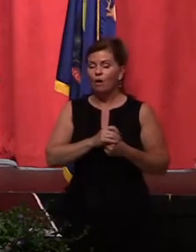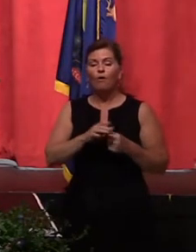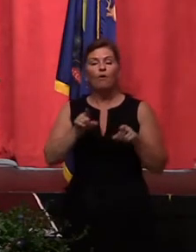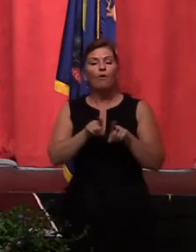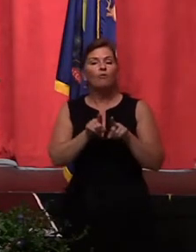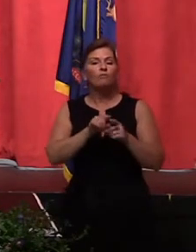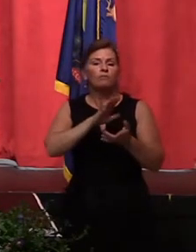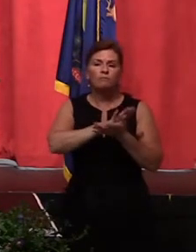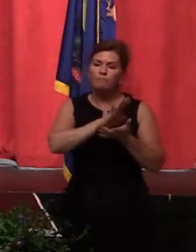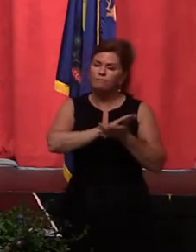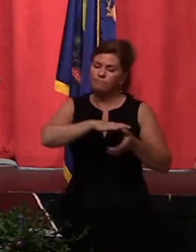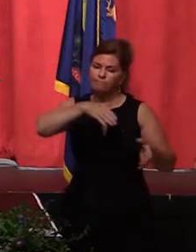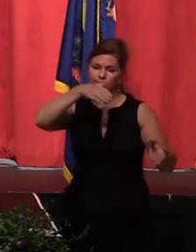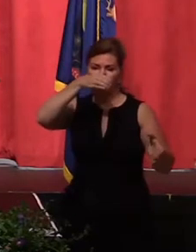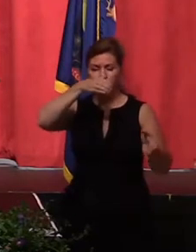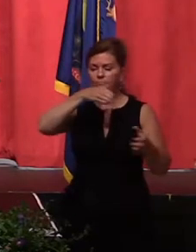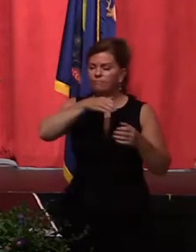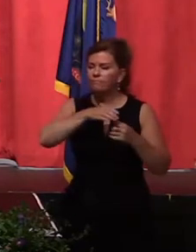scholar who